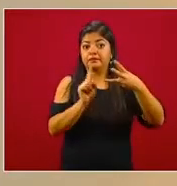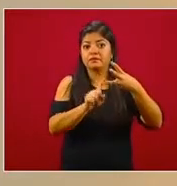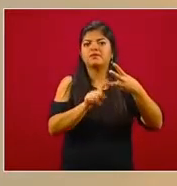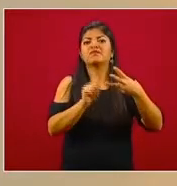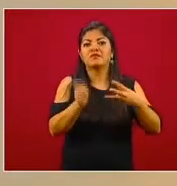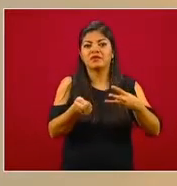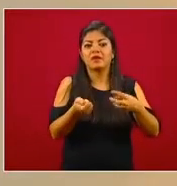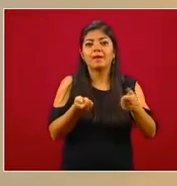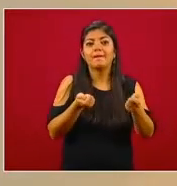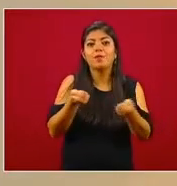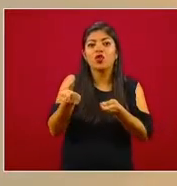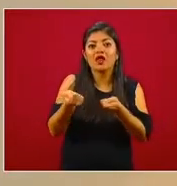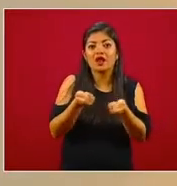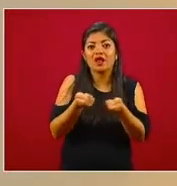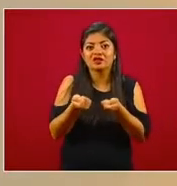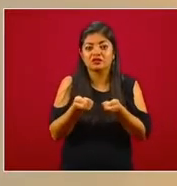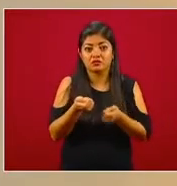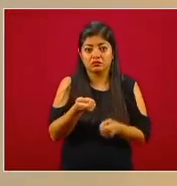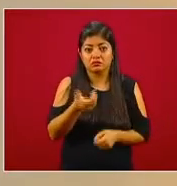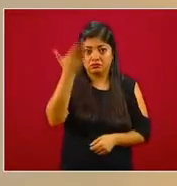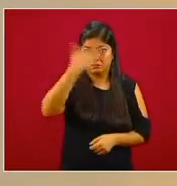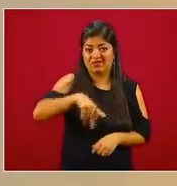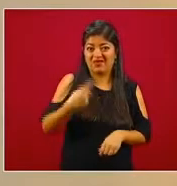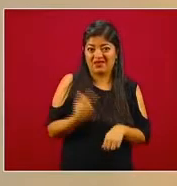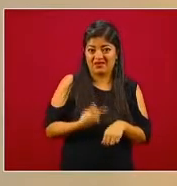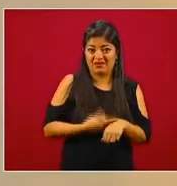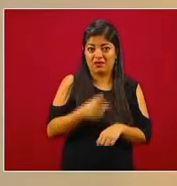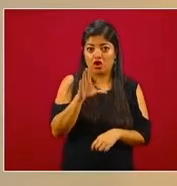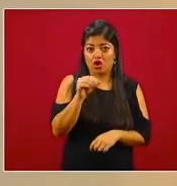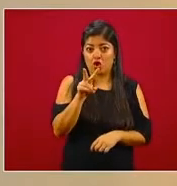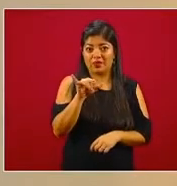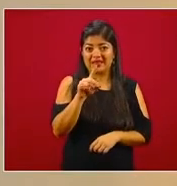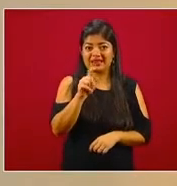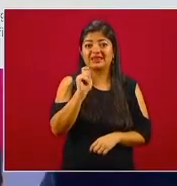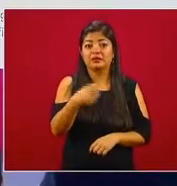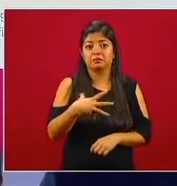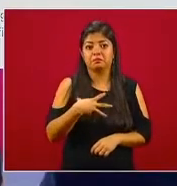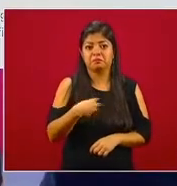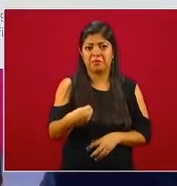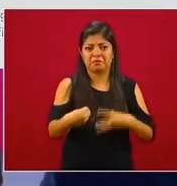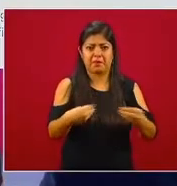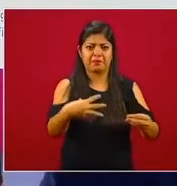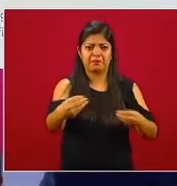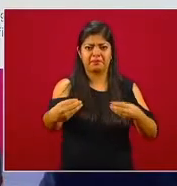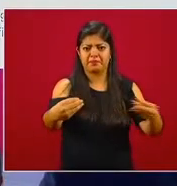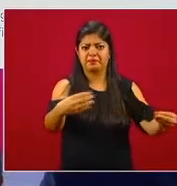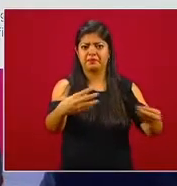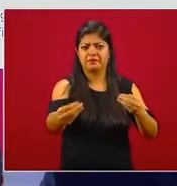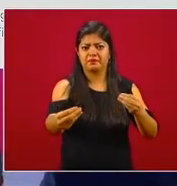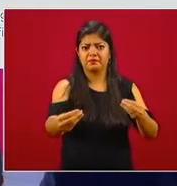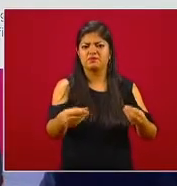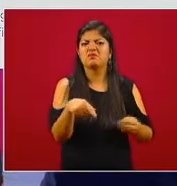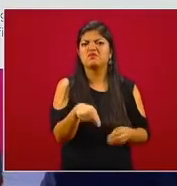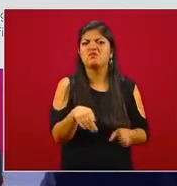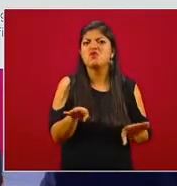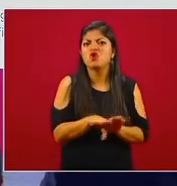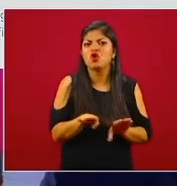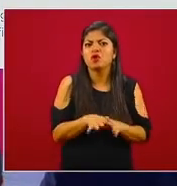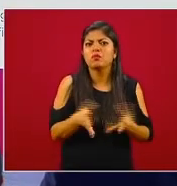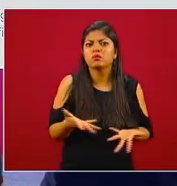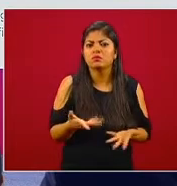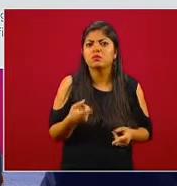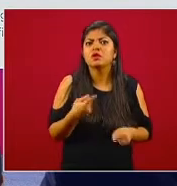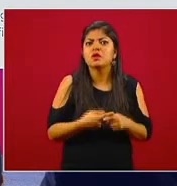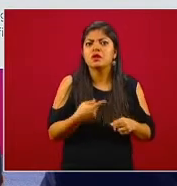We are coordinating this project directly at the head office. We're also talking about modeling the dynamics